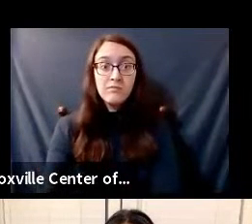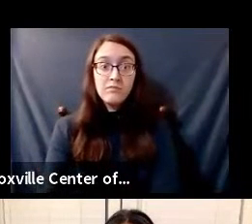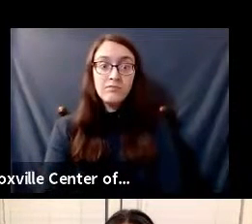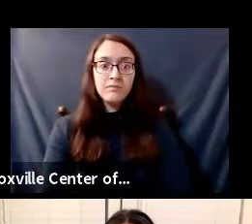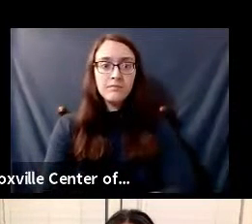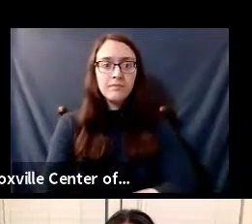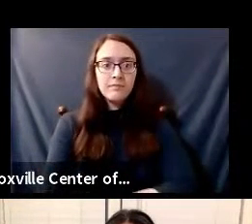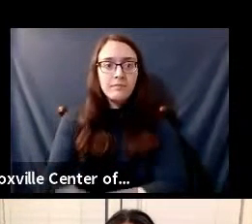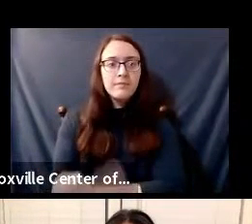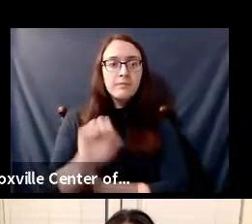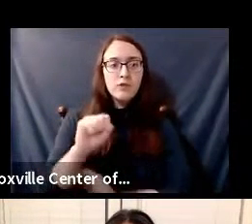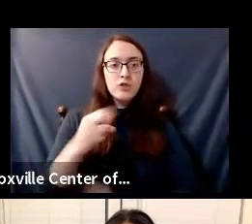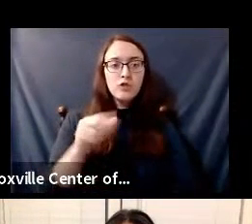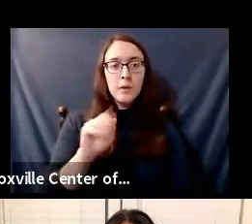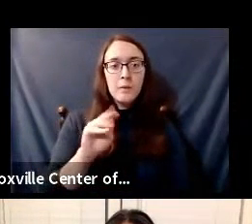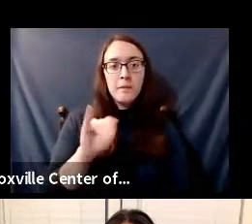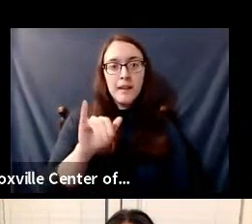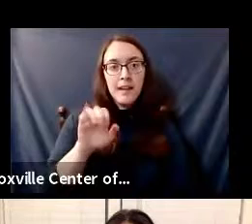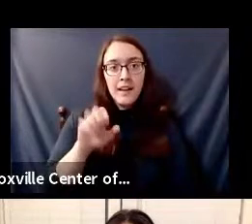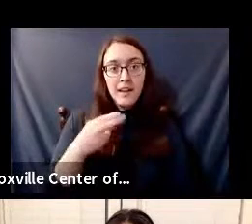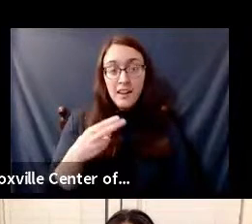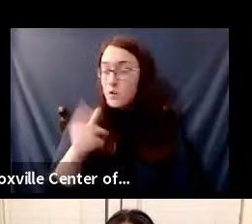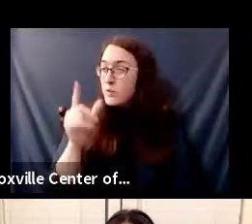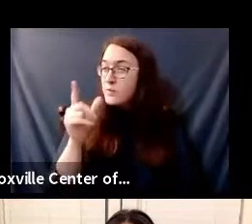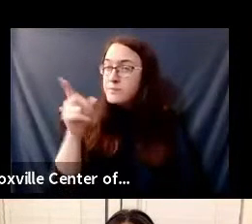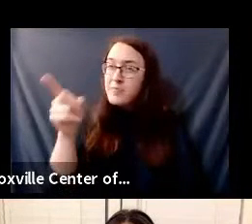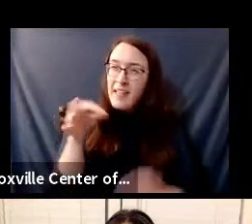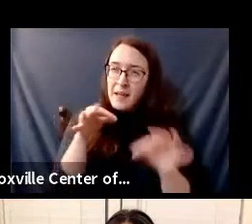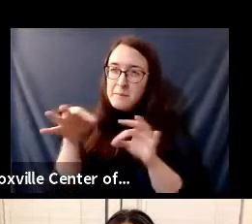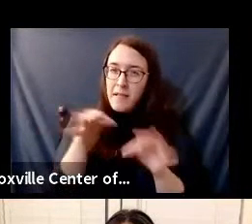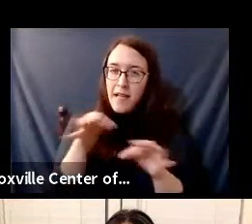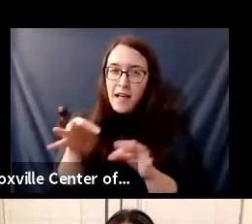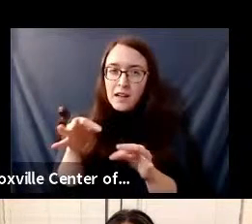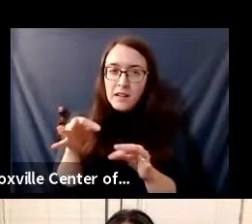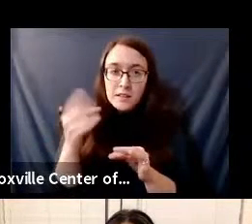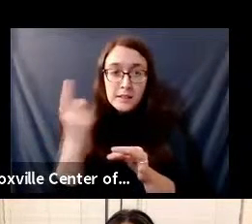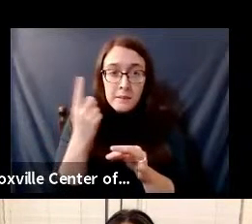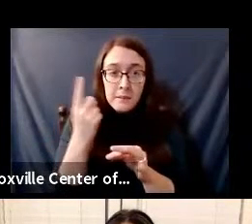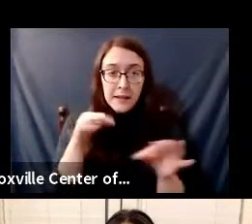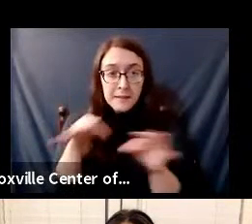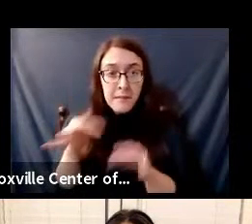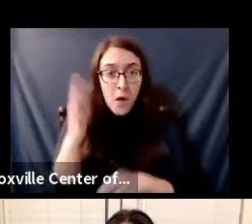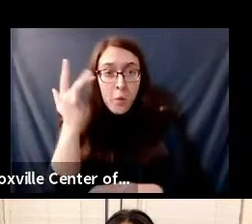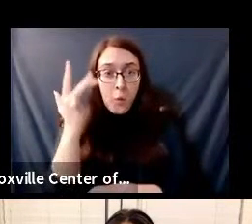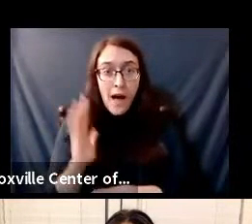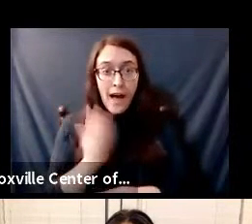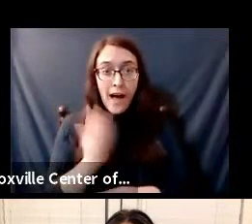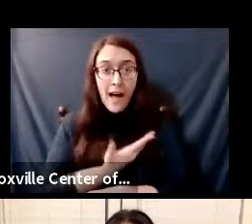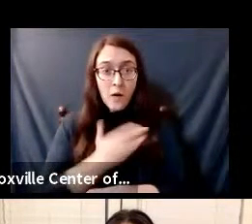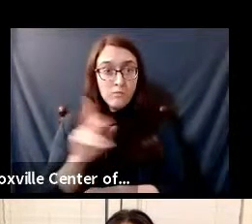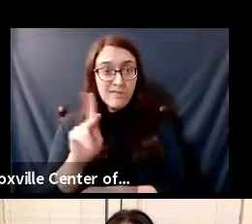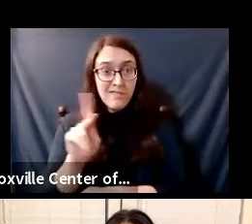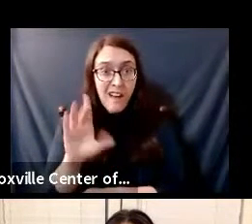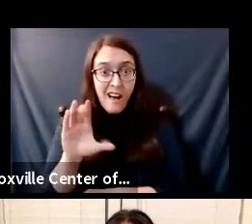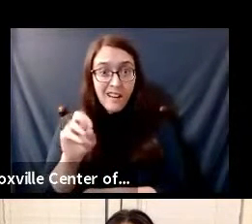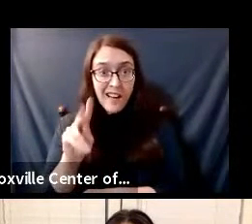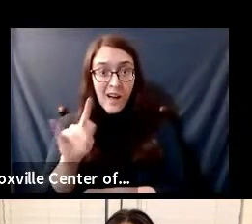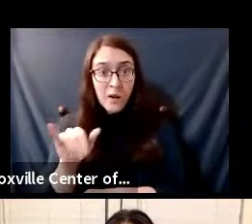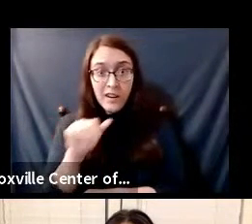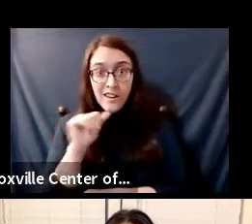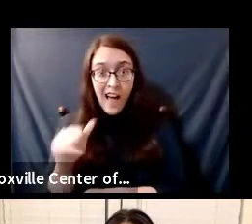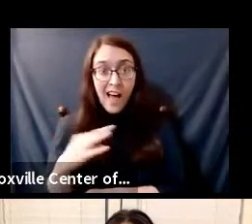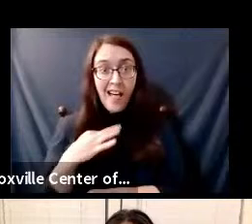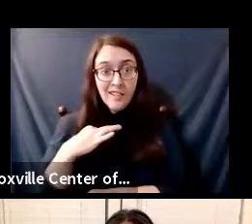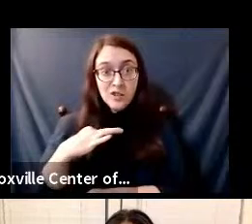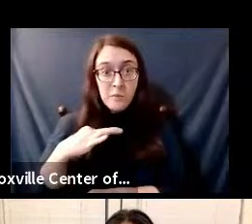follow-up question. Was it explained why our county was not eligible or did not receive, or Dr. O'Brien?